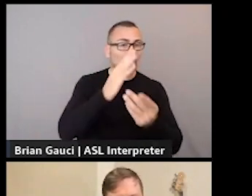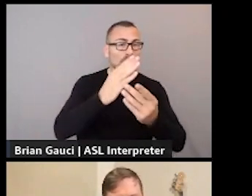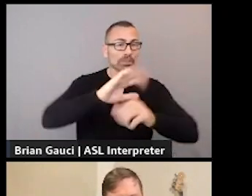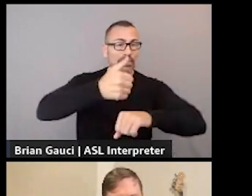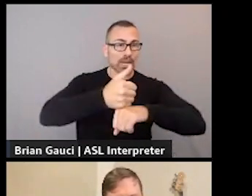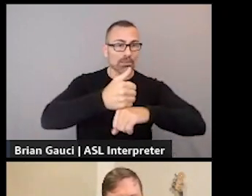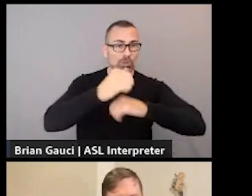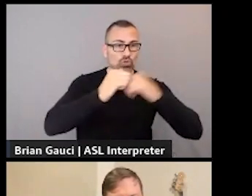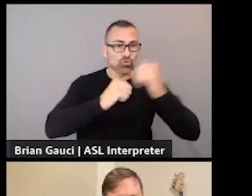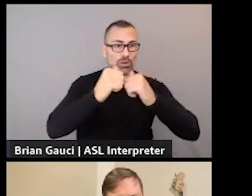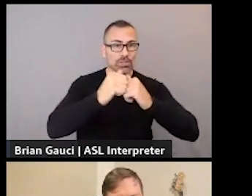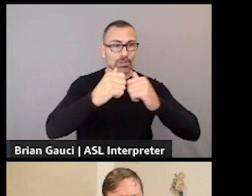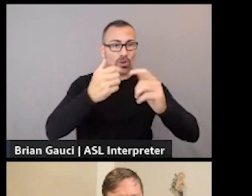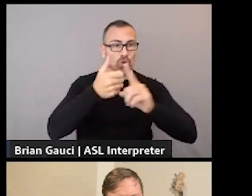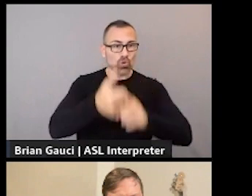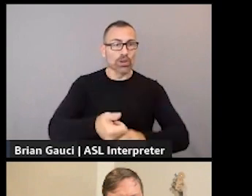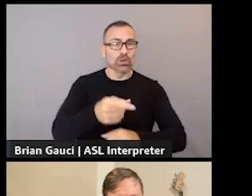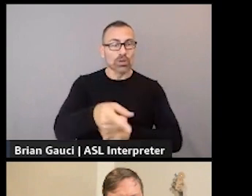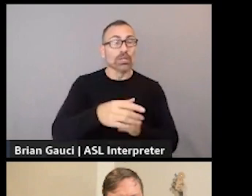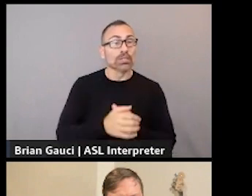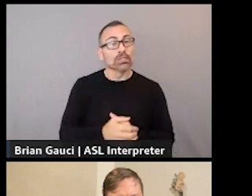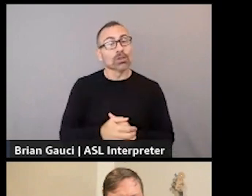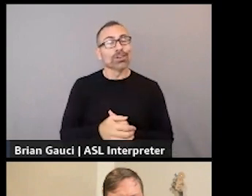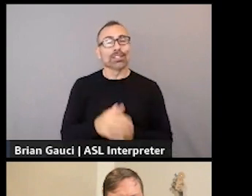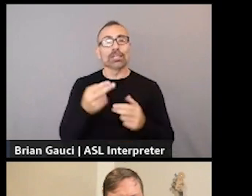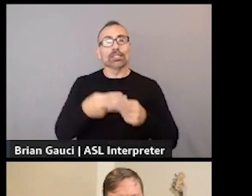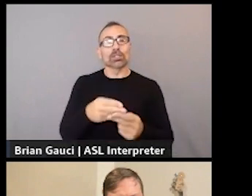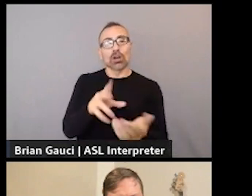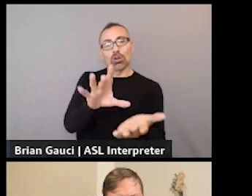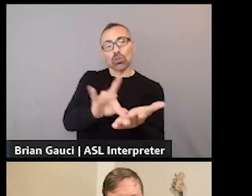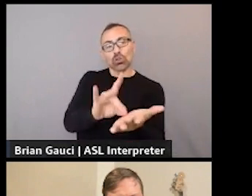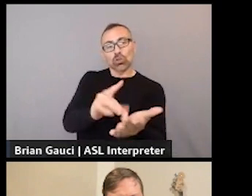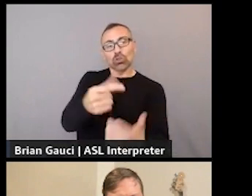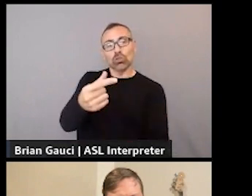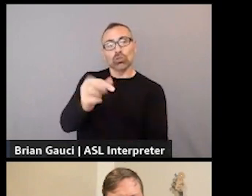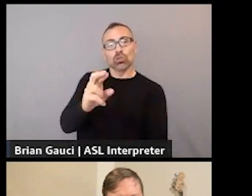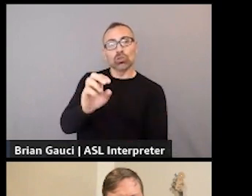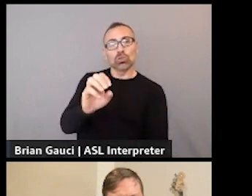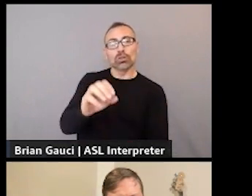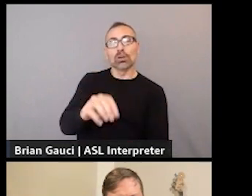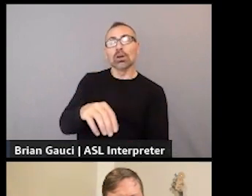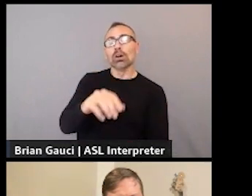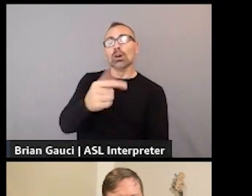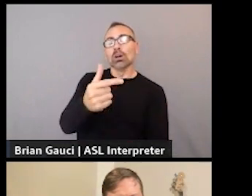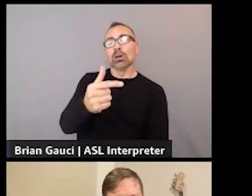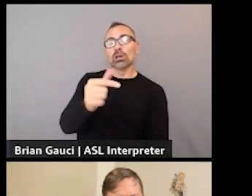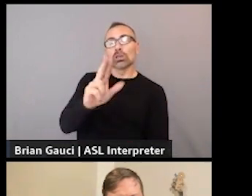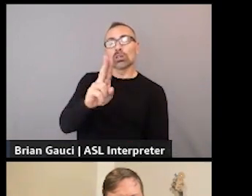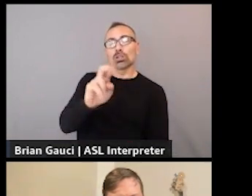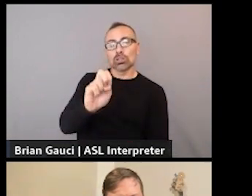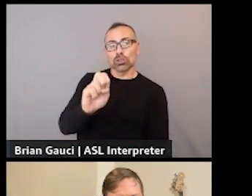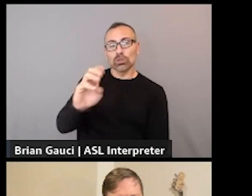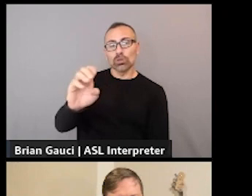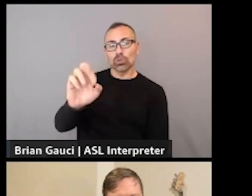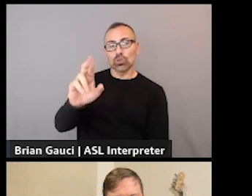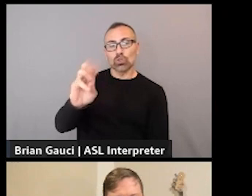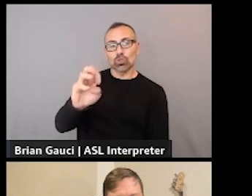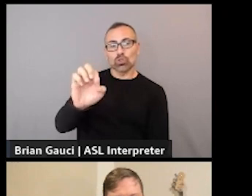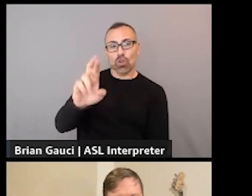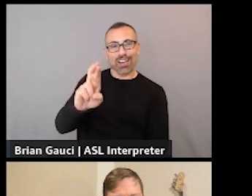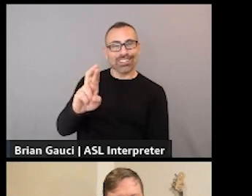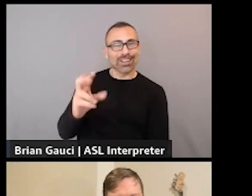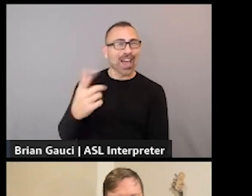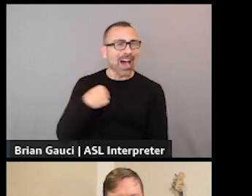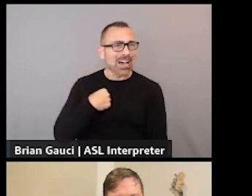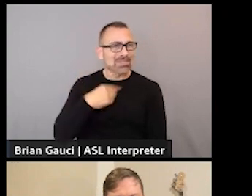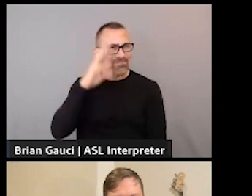So Glue Crawler, another great name. It makes me think about a spider. I'm going to create a crawler right now to go get that data from AWS. I